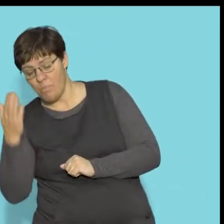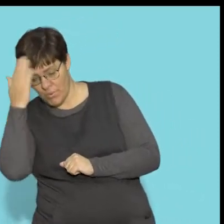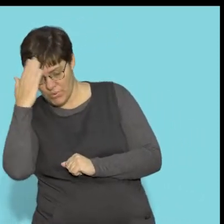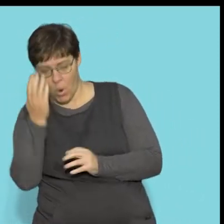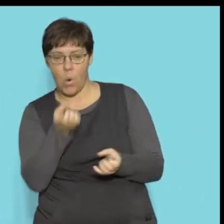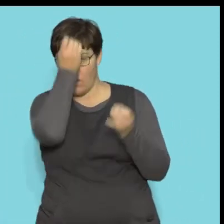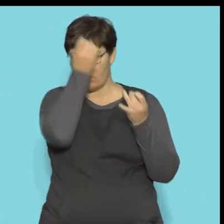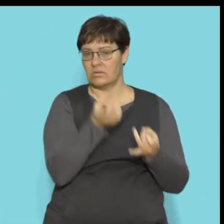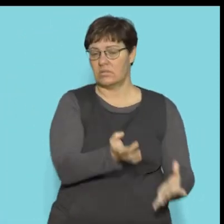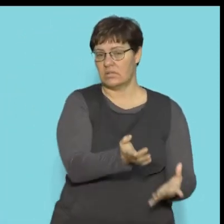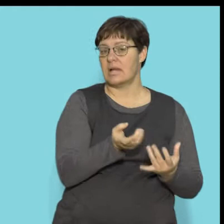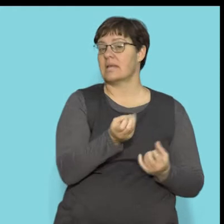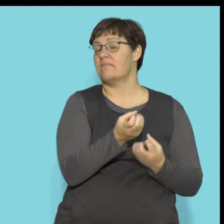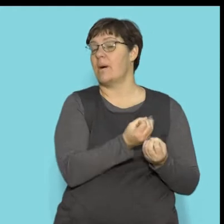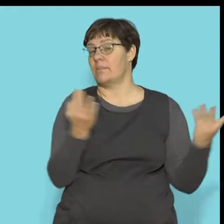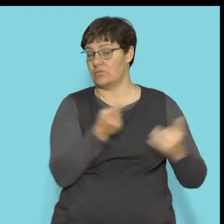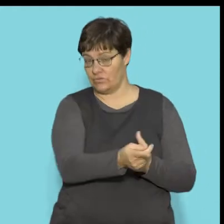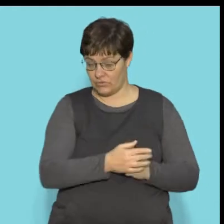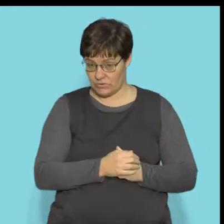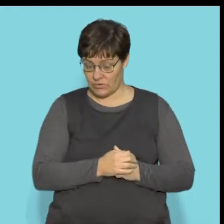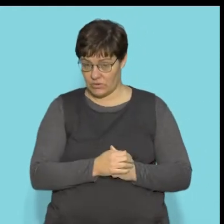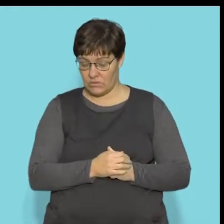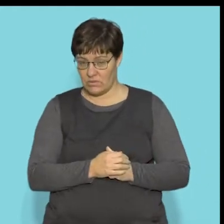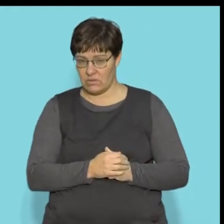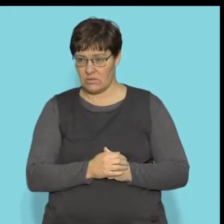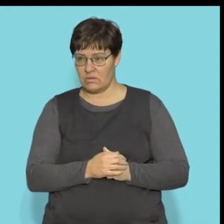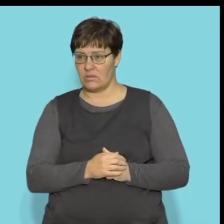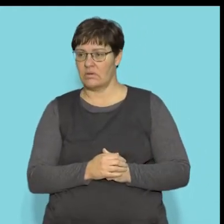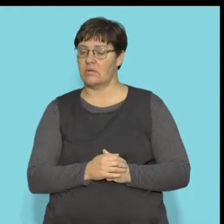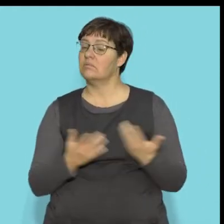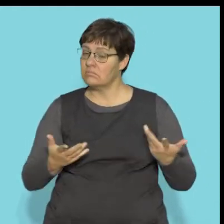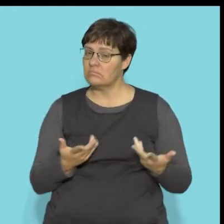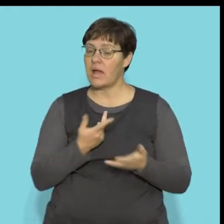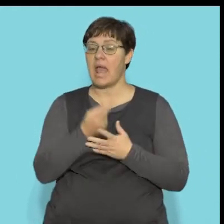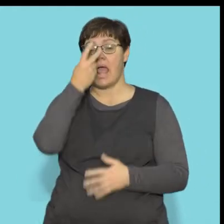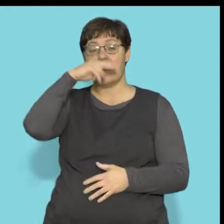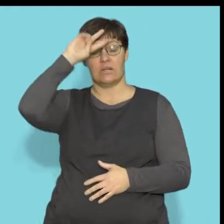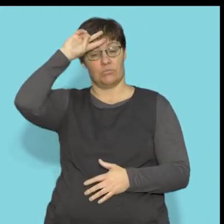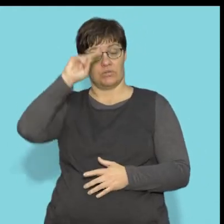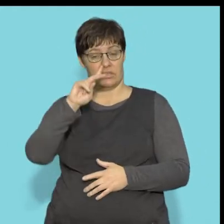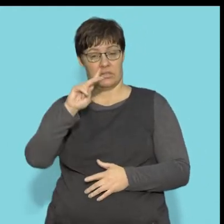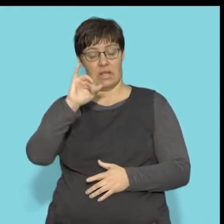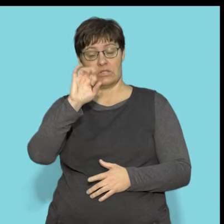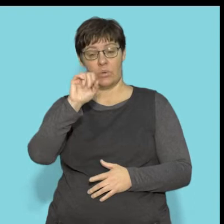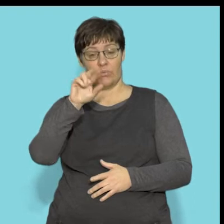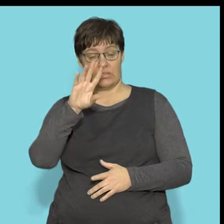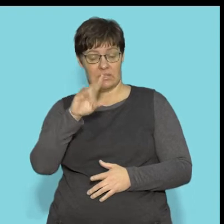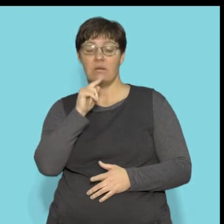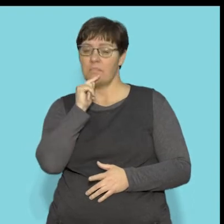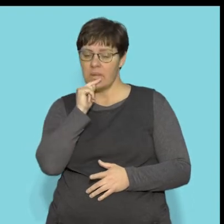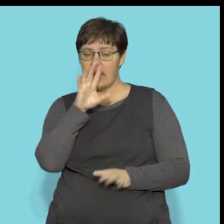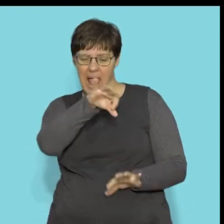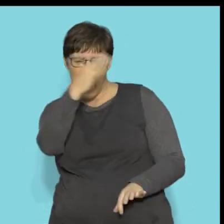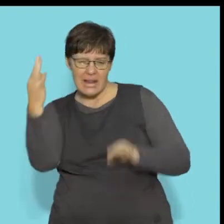much information is required. If you're asked to interpret, you have to analyze